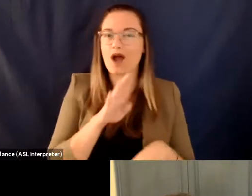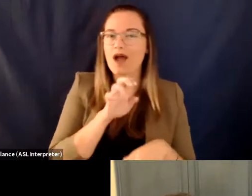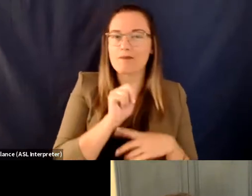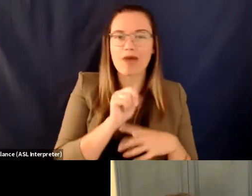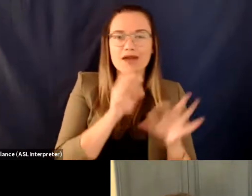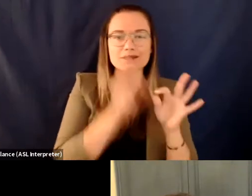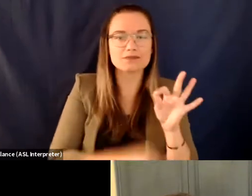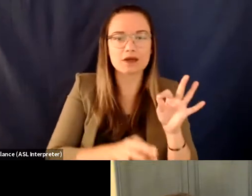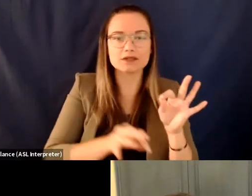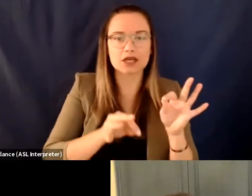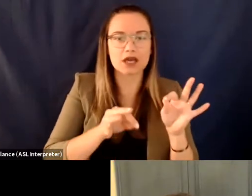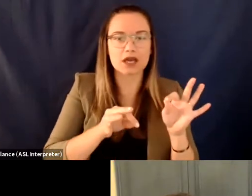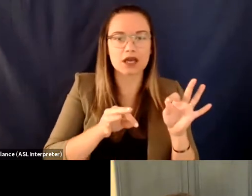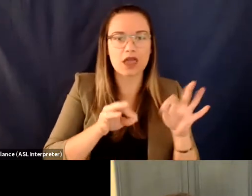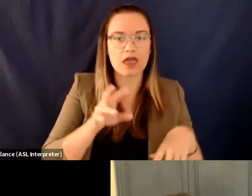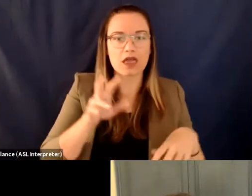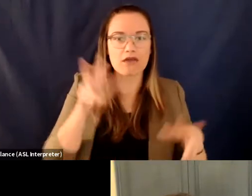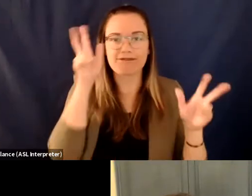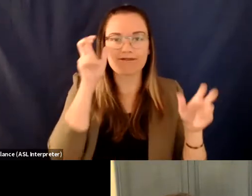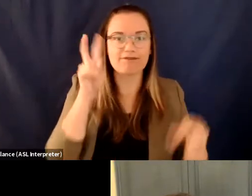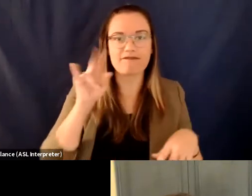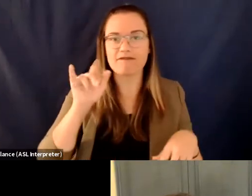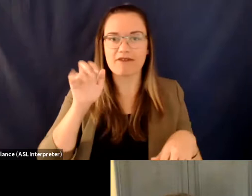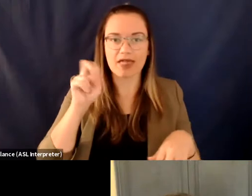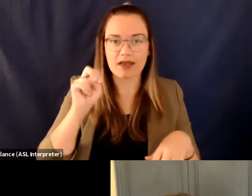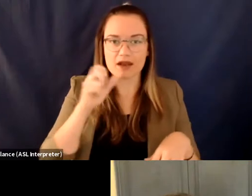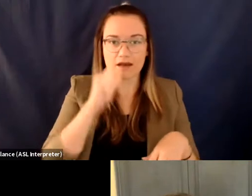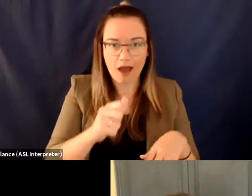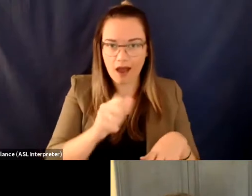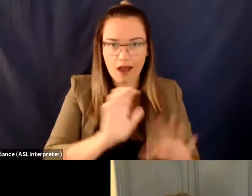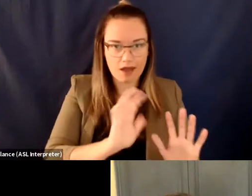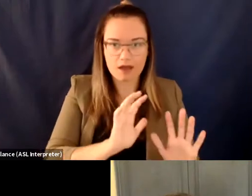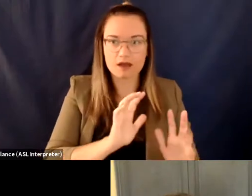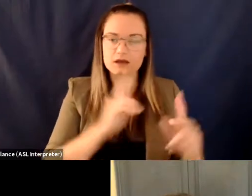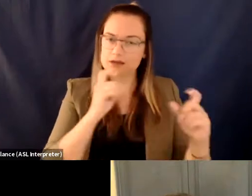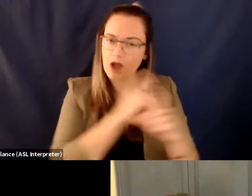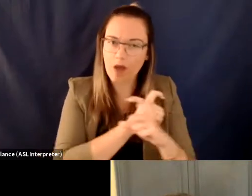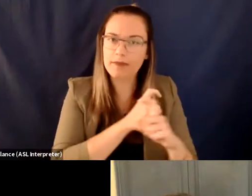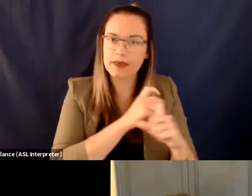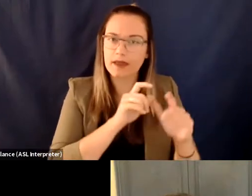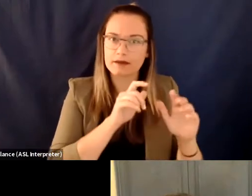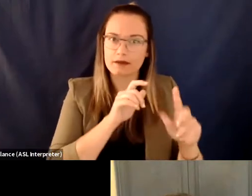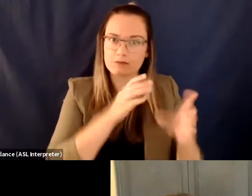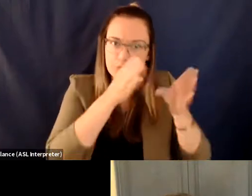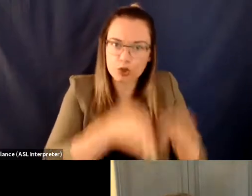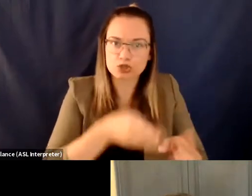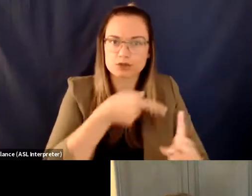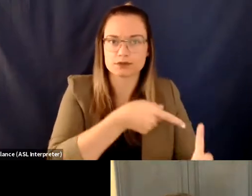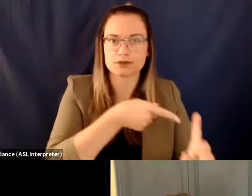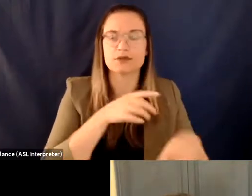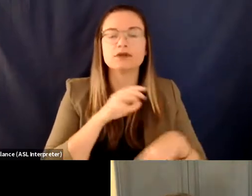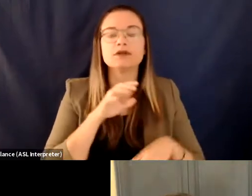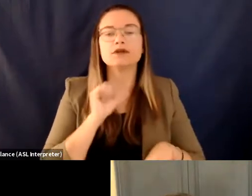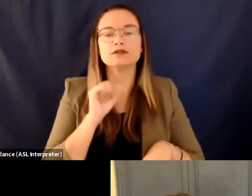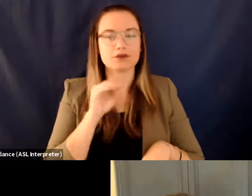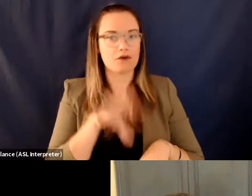simplistic villain. He's not, and we're really discovering that now. He's a complicated kid, and so kind of